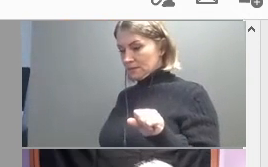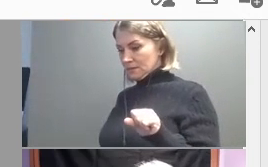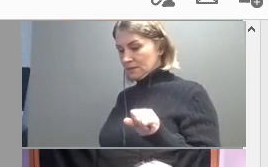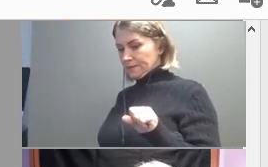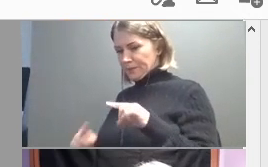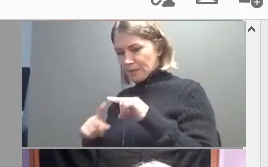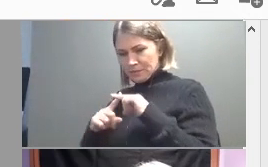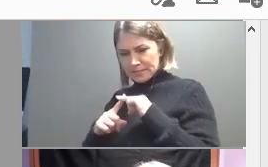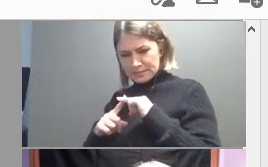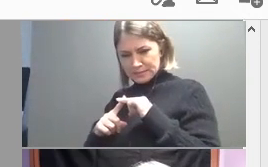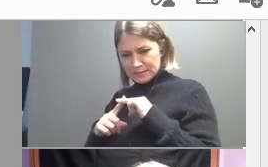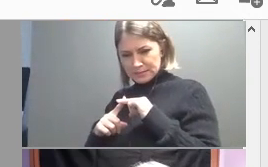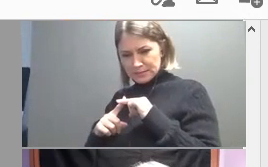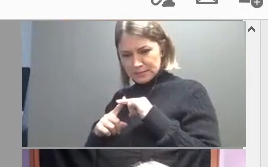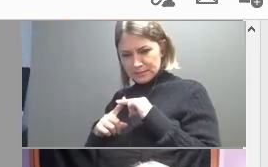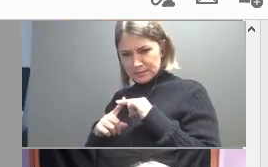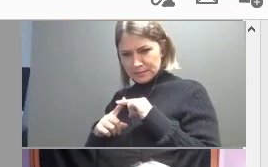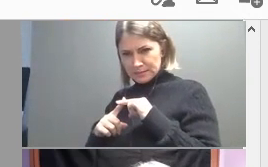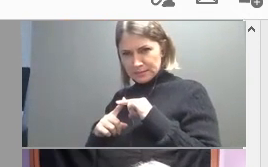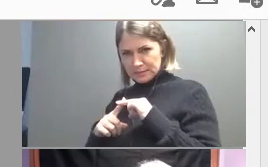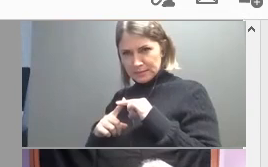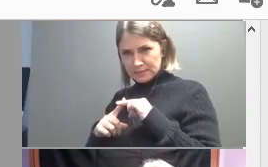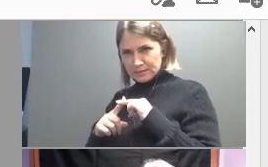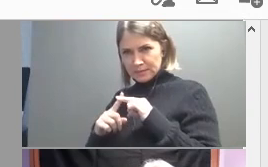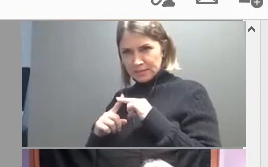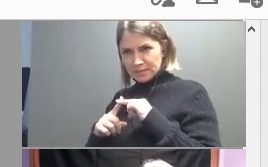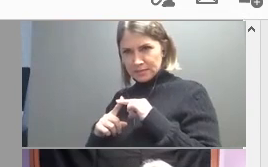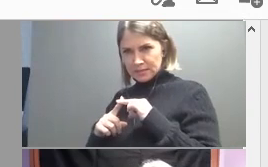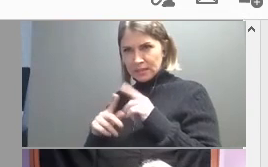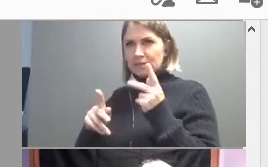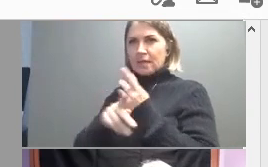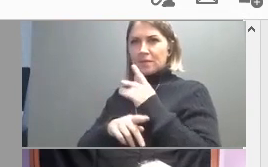plus E. No, not plus E. Times E.